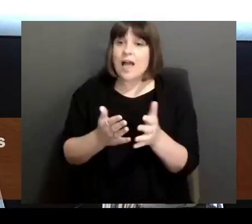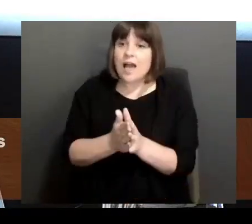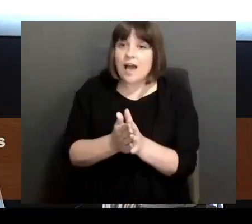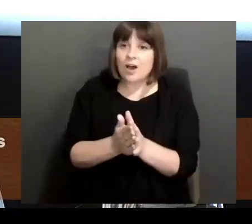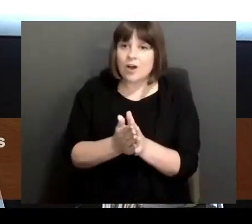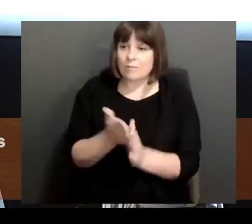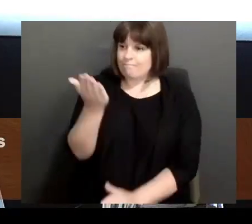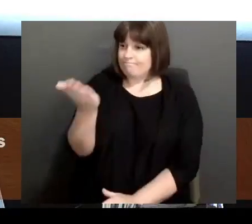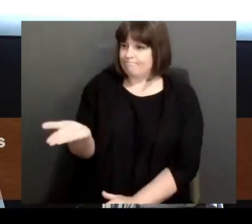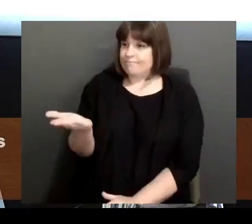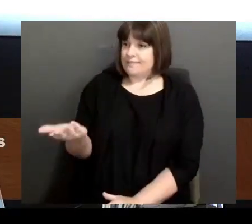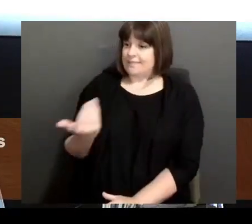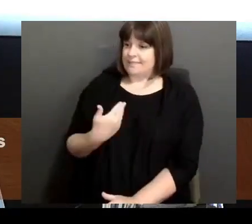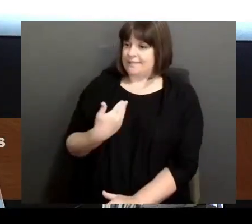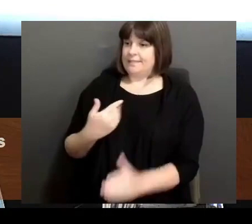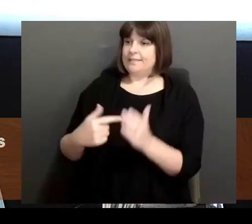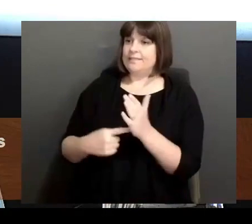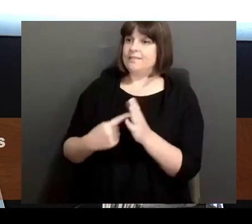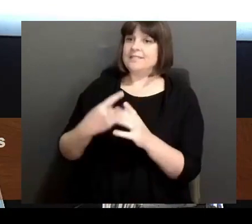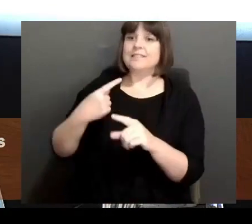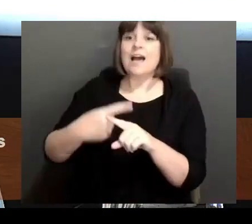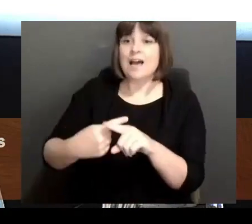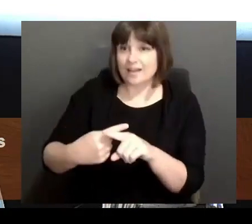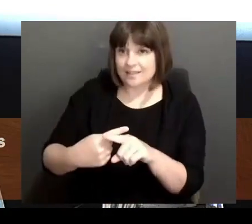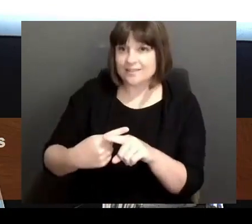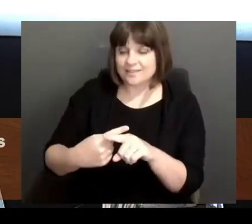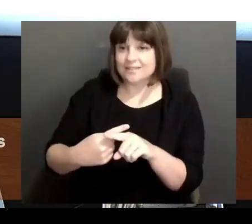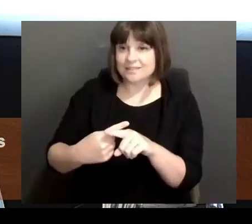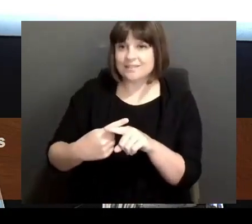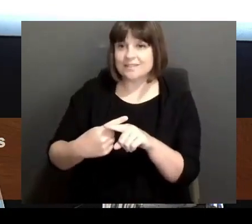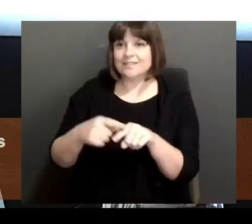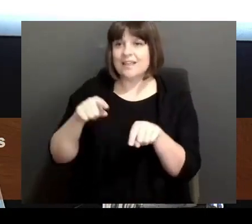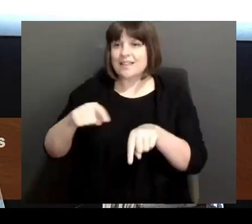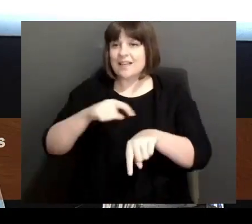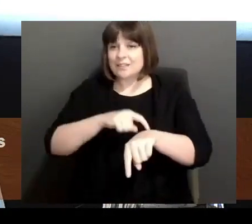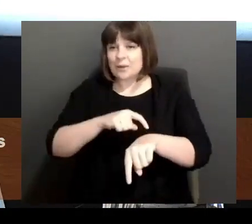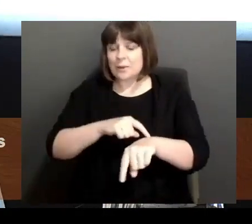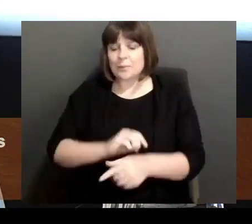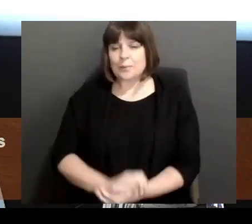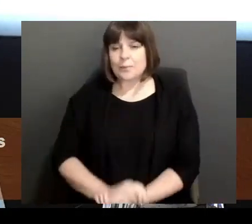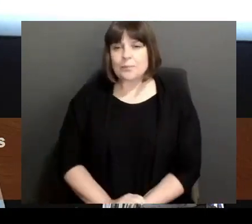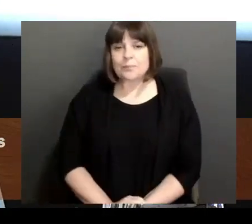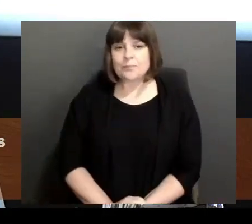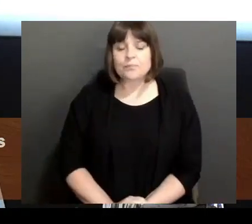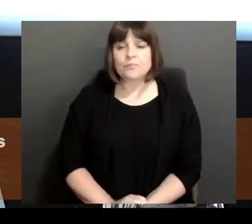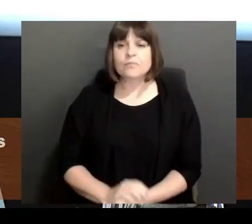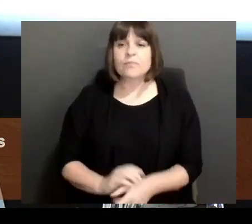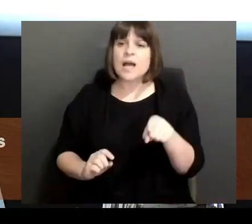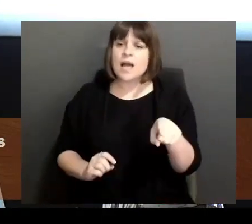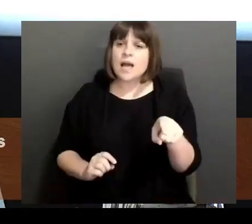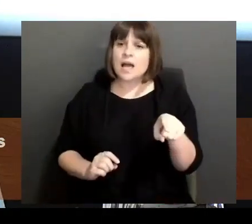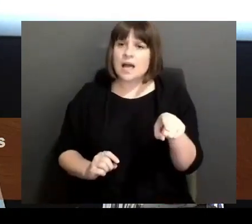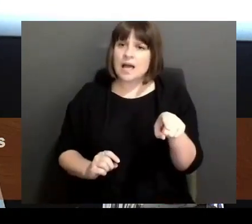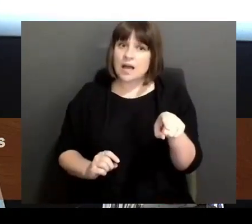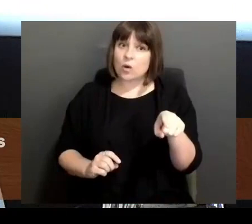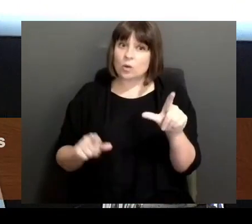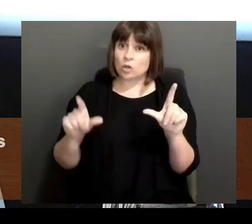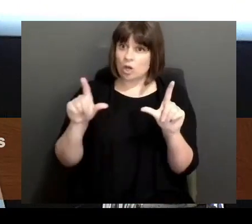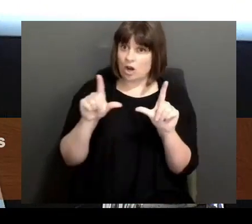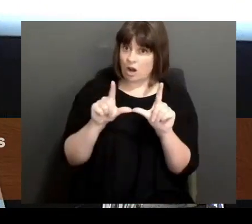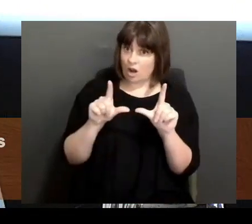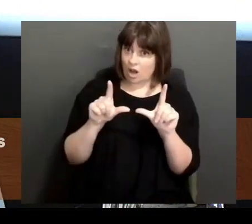of permissioning regime that existed at the time. And certainly the income derived from licences